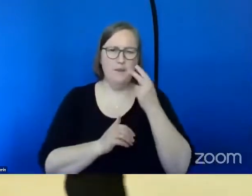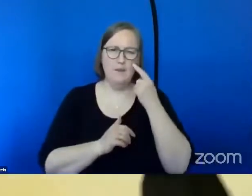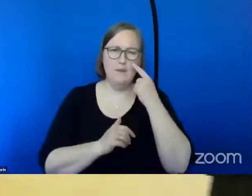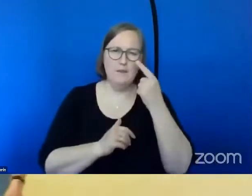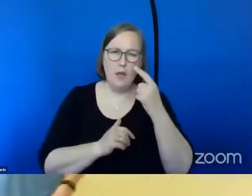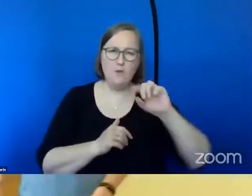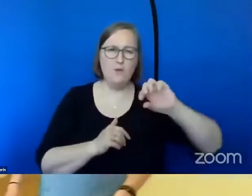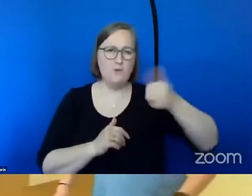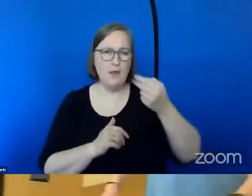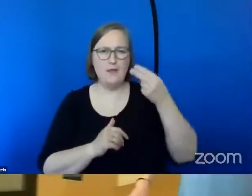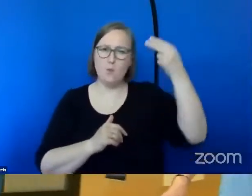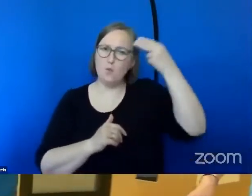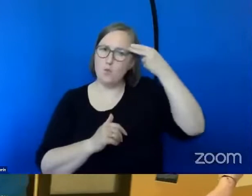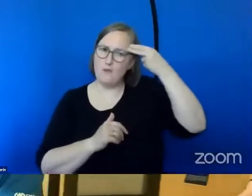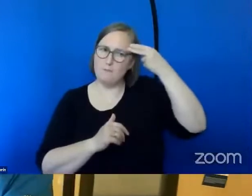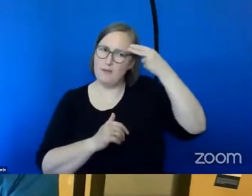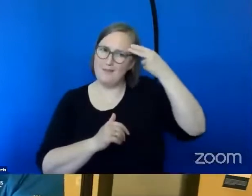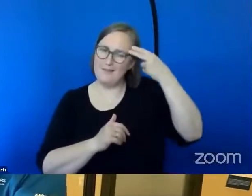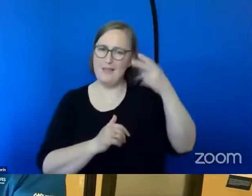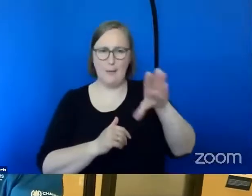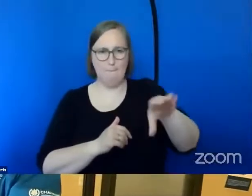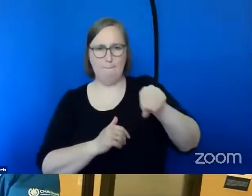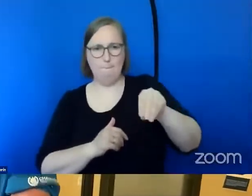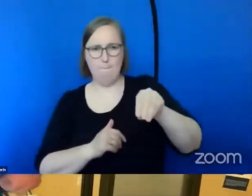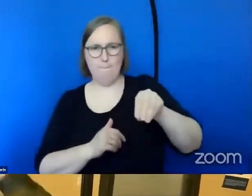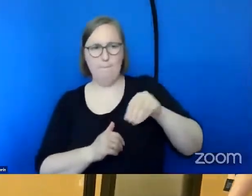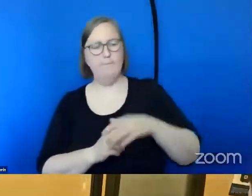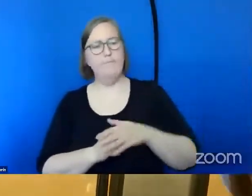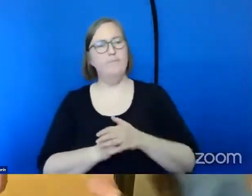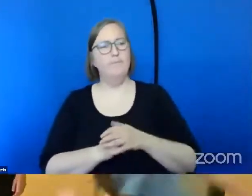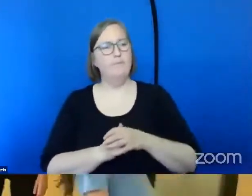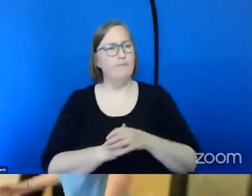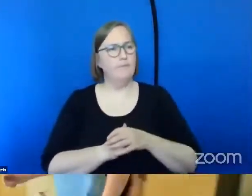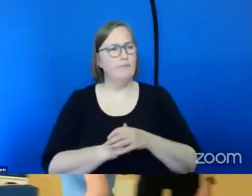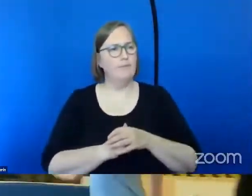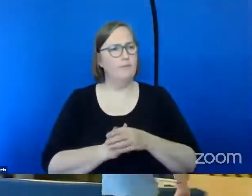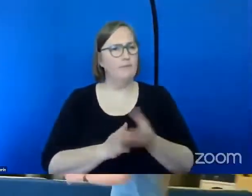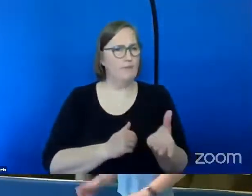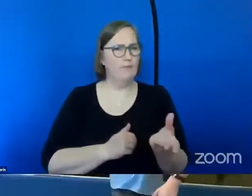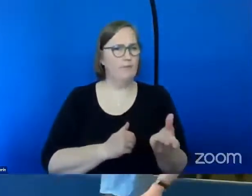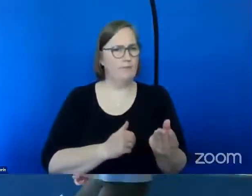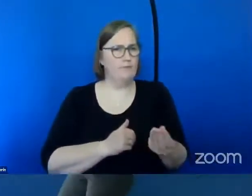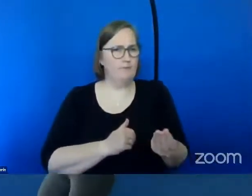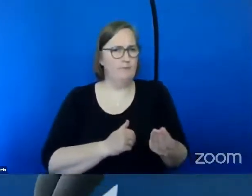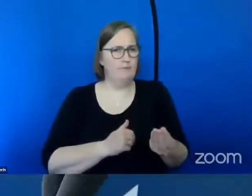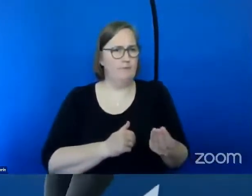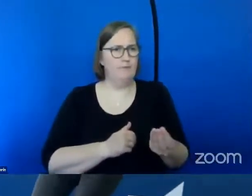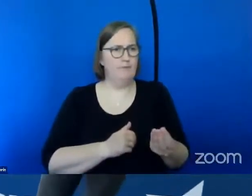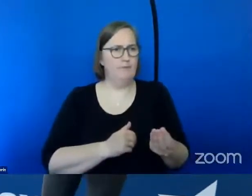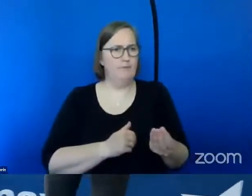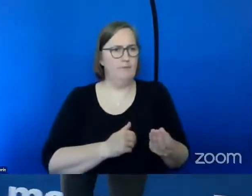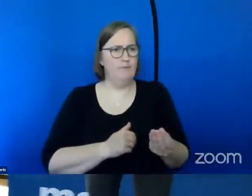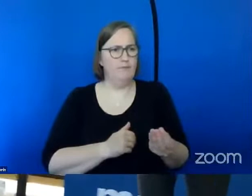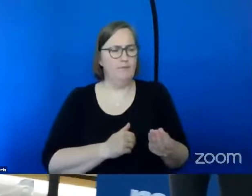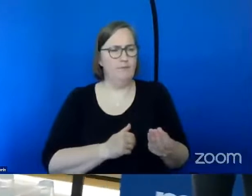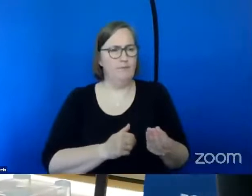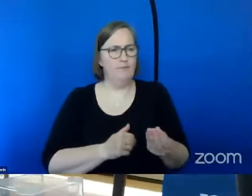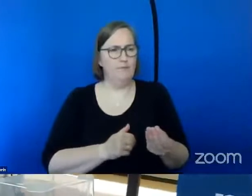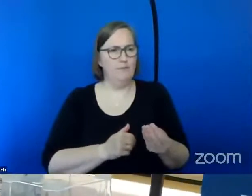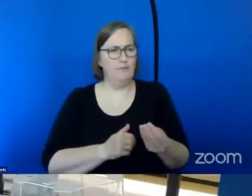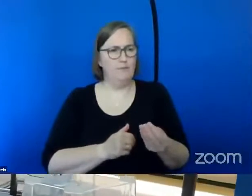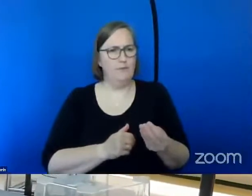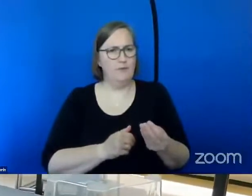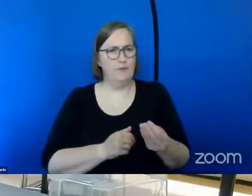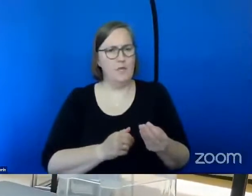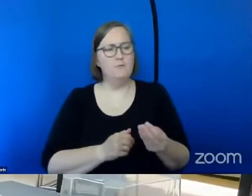Well, we've seen pilots get their first 2 in within 30 seconds, and he's at 40 seconds,